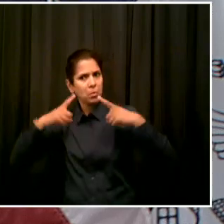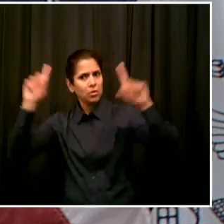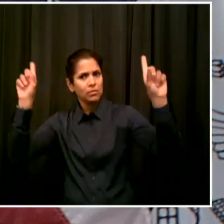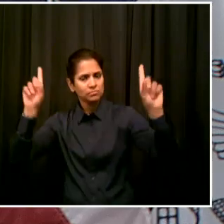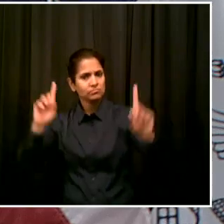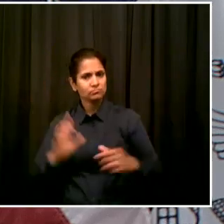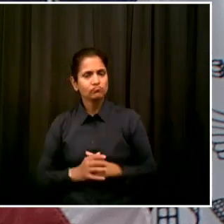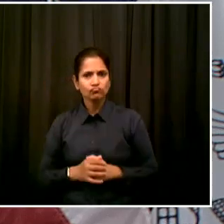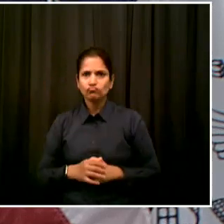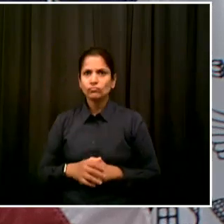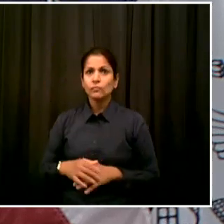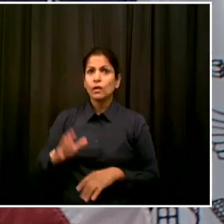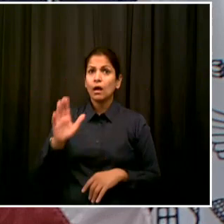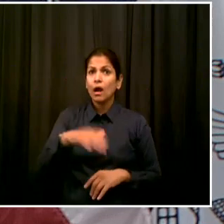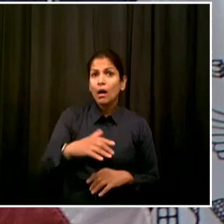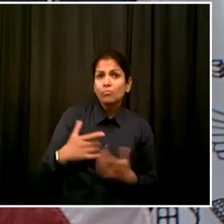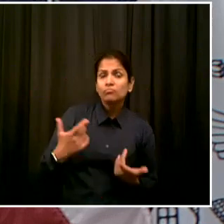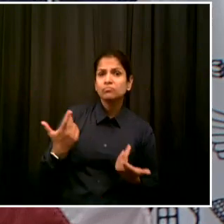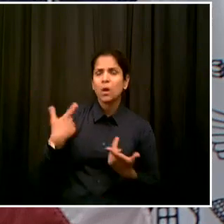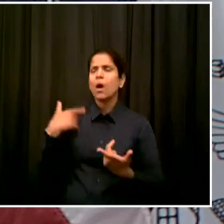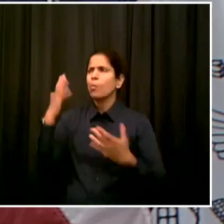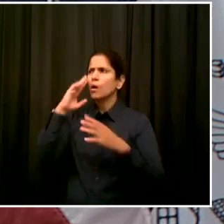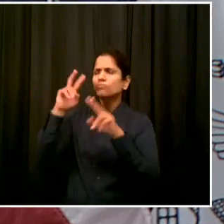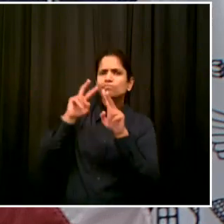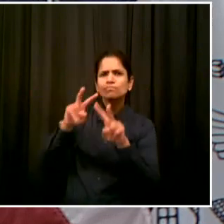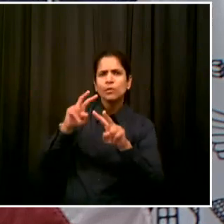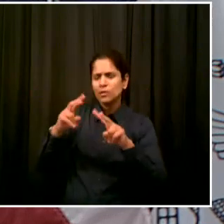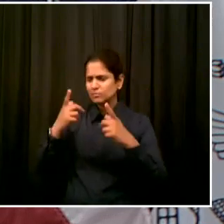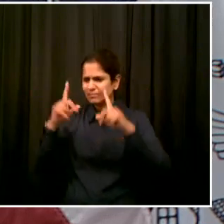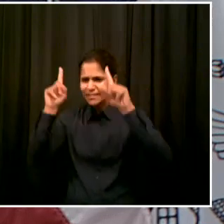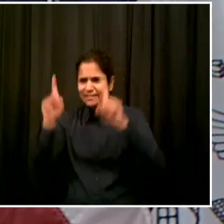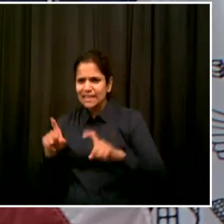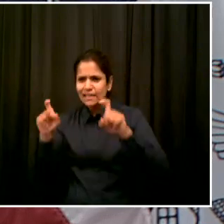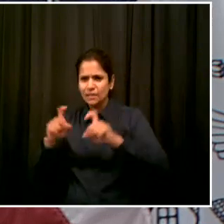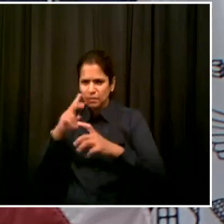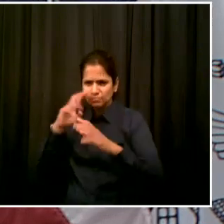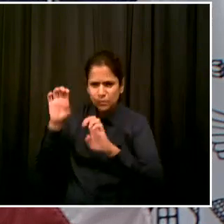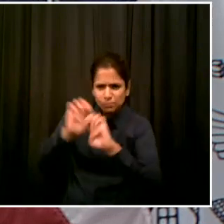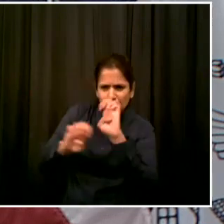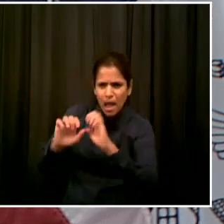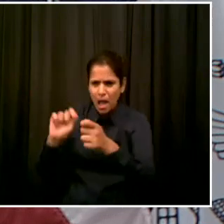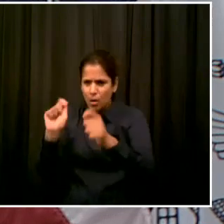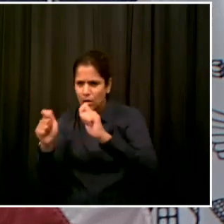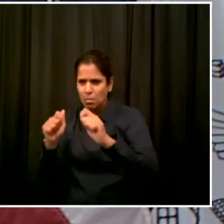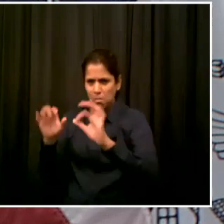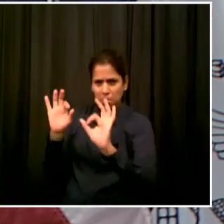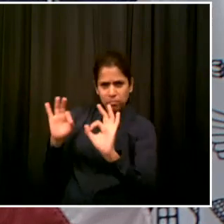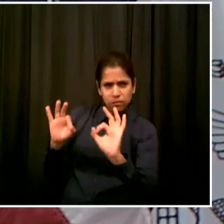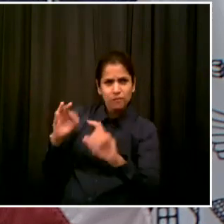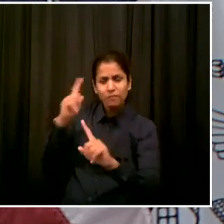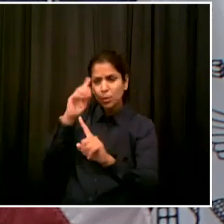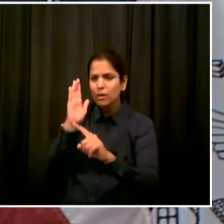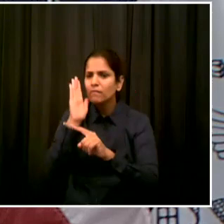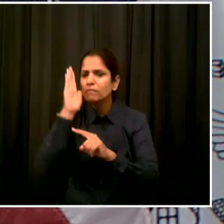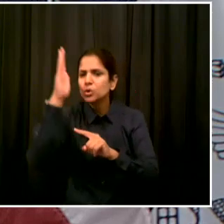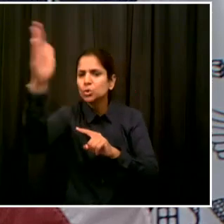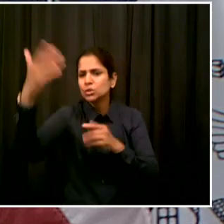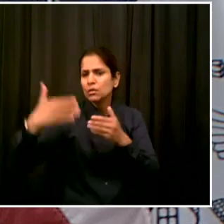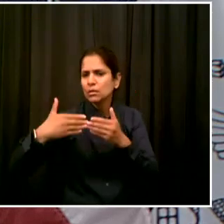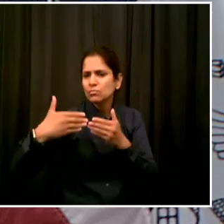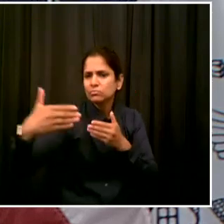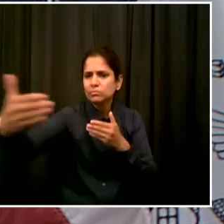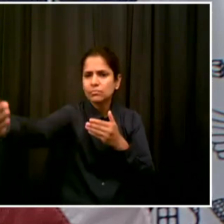city's going to have to be more and more about mass transit in the future. That's a good thing. I'm pleased to see mass transit ridership is growing